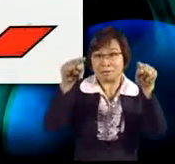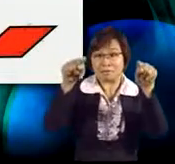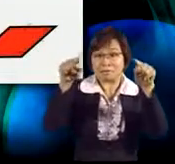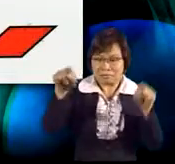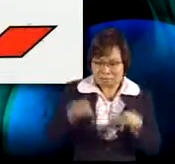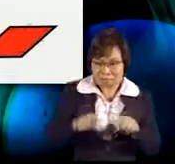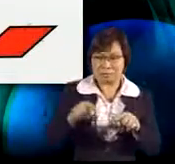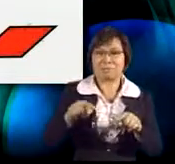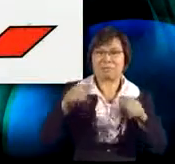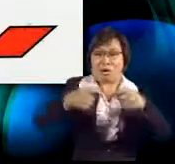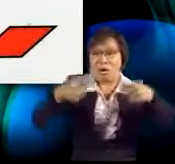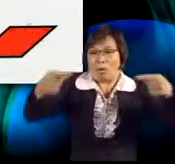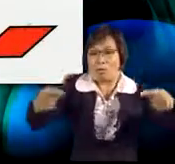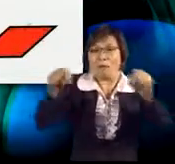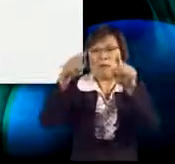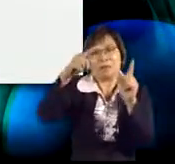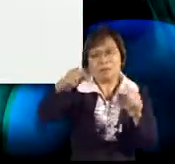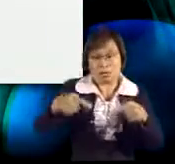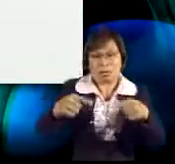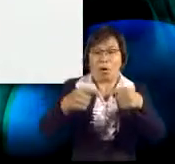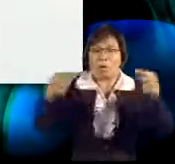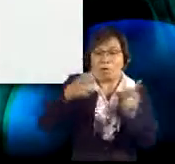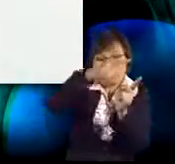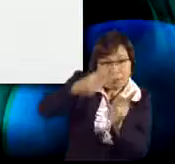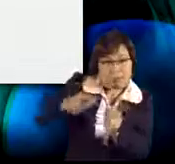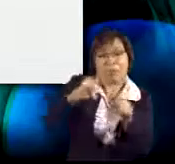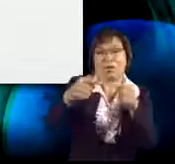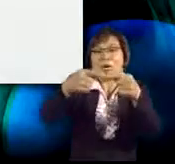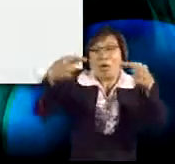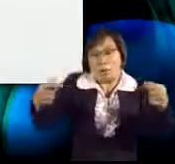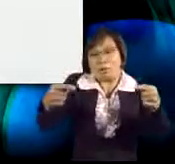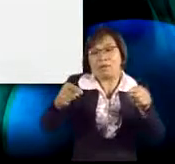are parallel and opposite sides are equal.